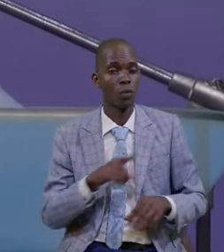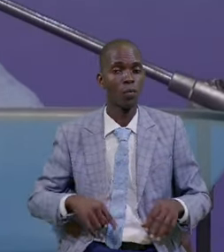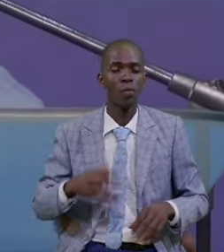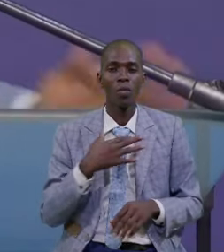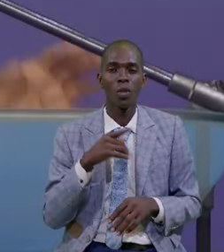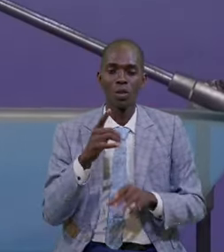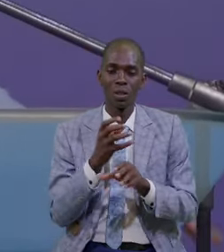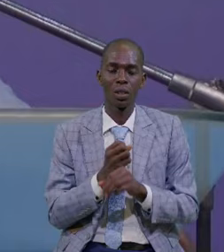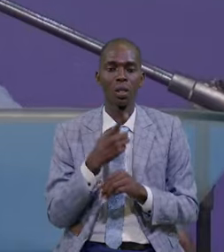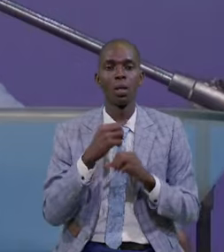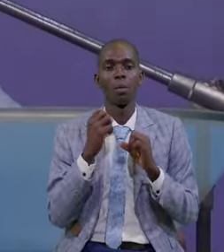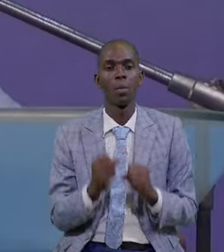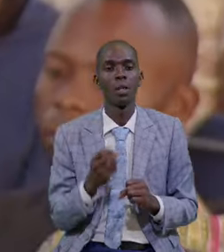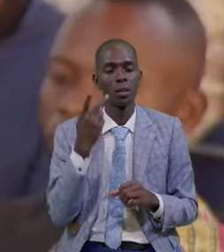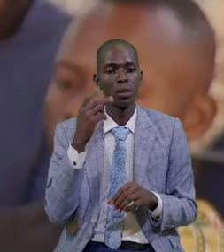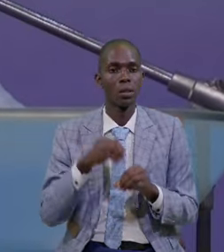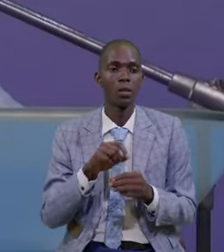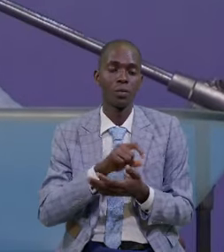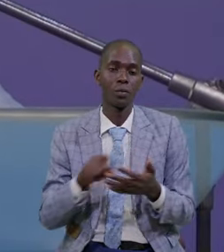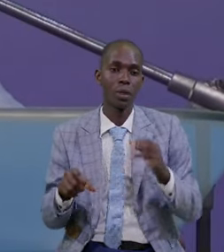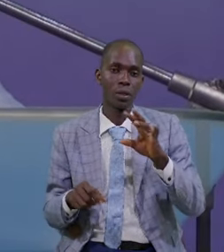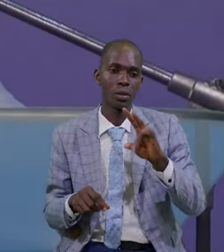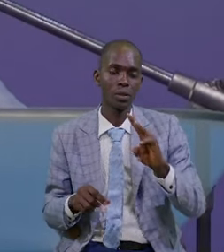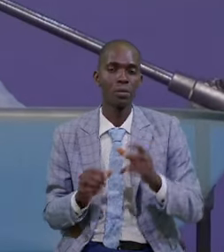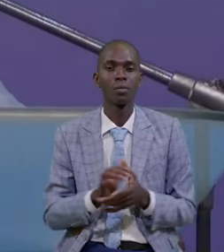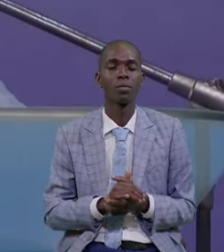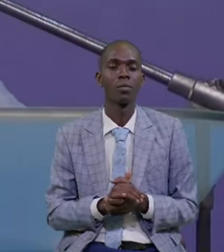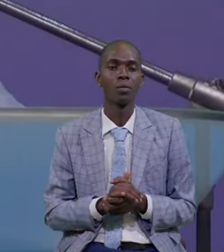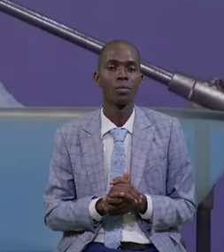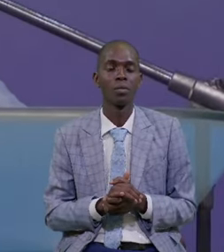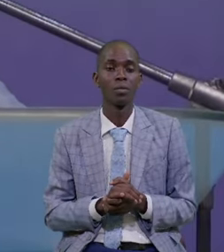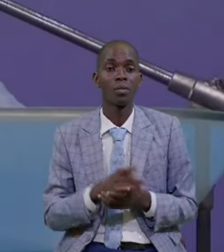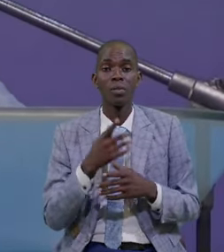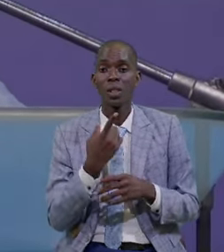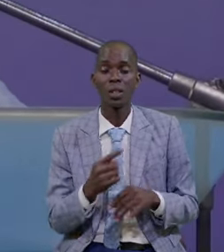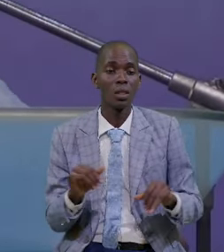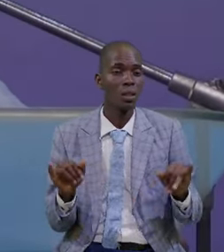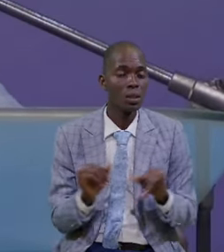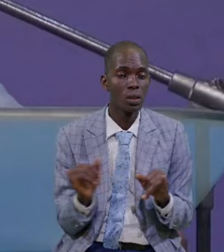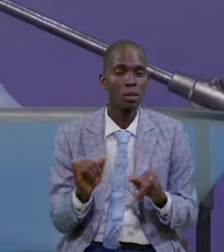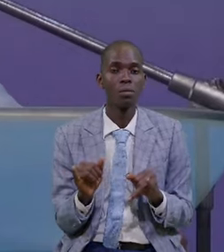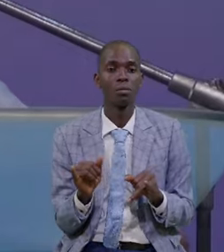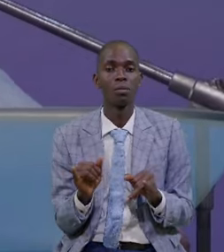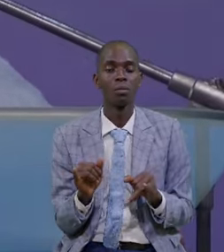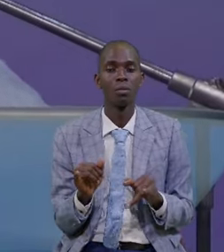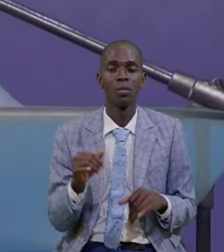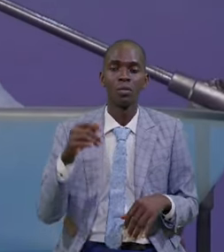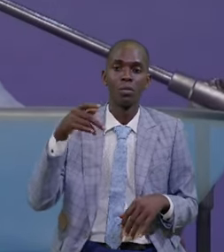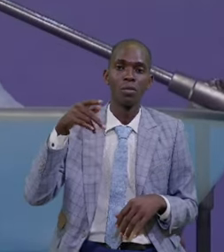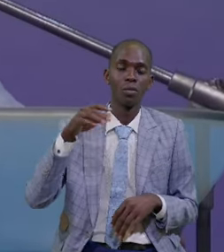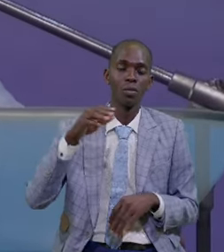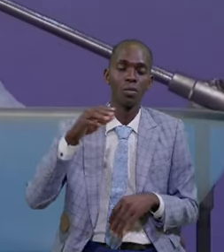verse 17. In verse 17, the same followed Paul and us.